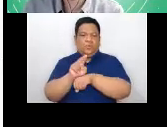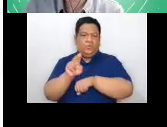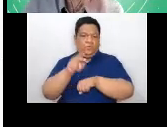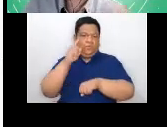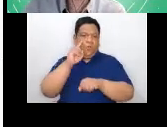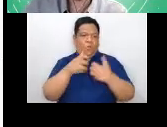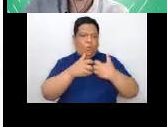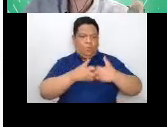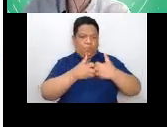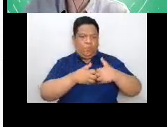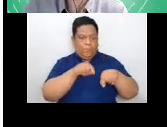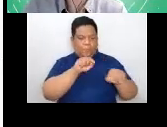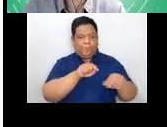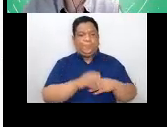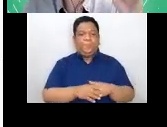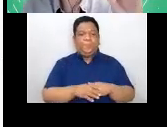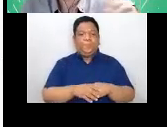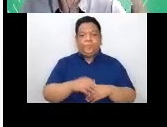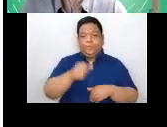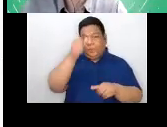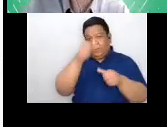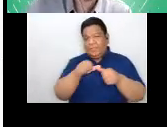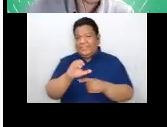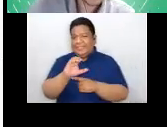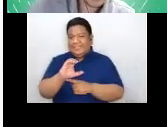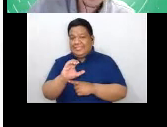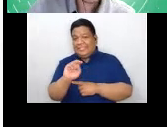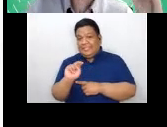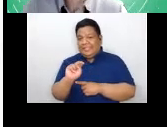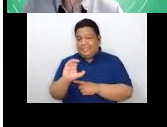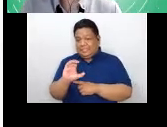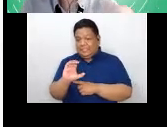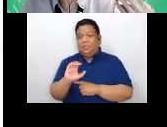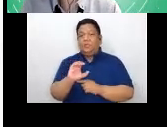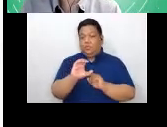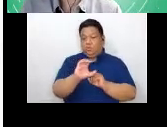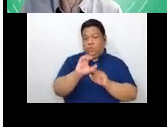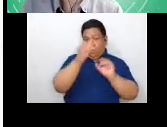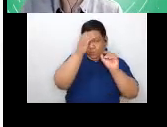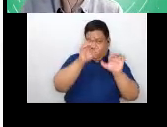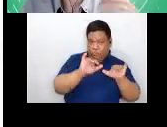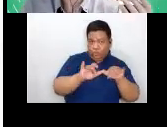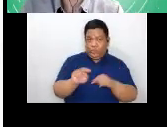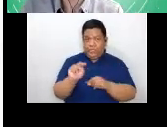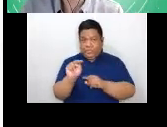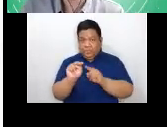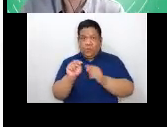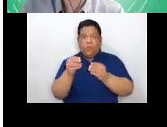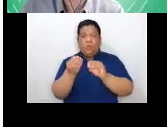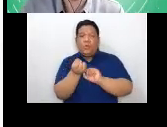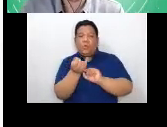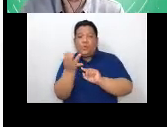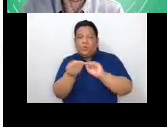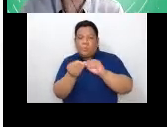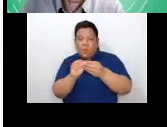machines. Remember, we called it CNC, computer numerical control. That's because the computer uses numbers to control